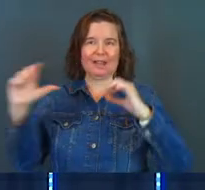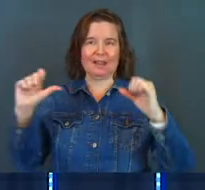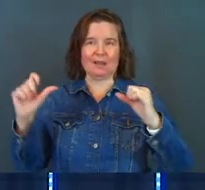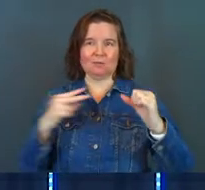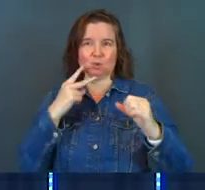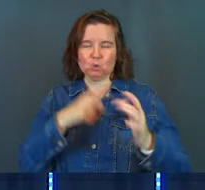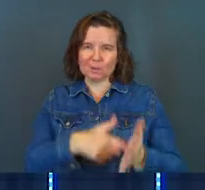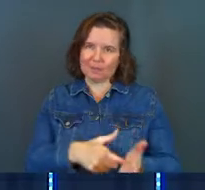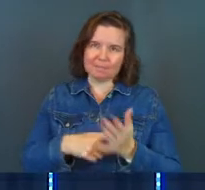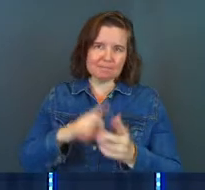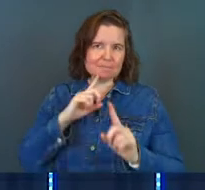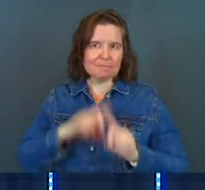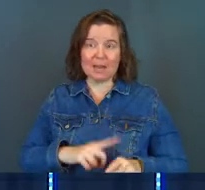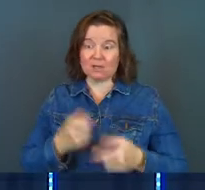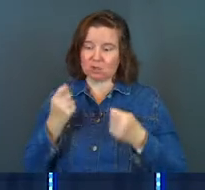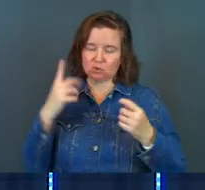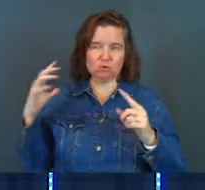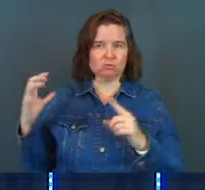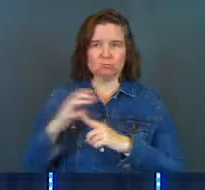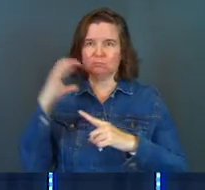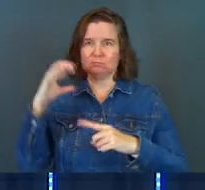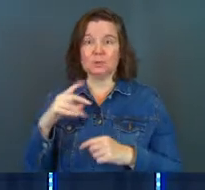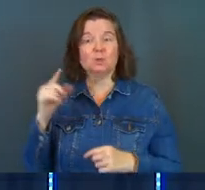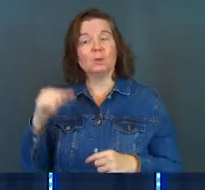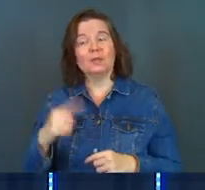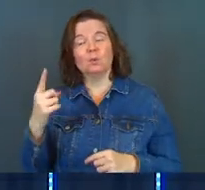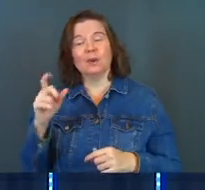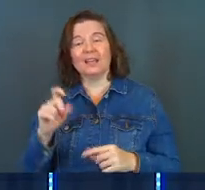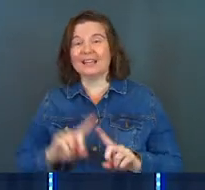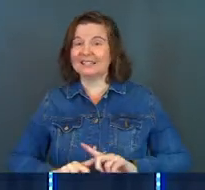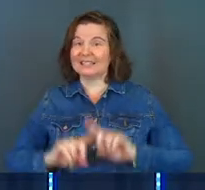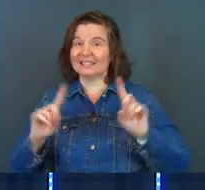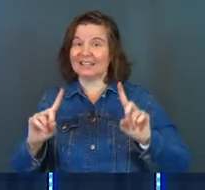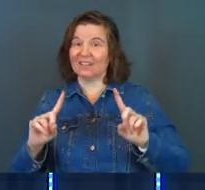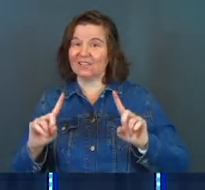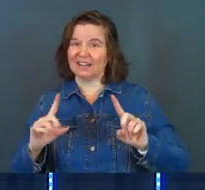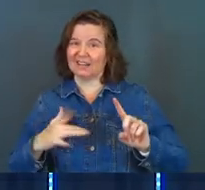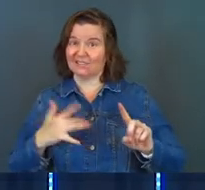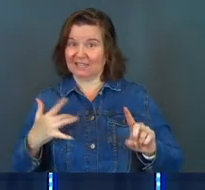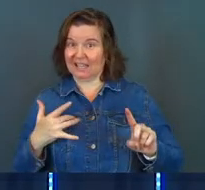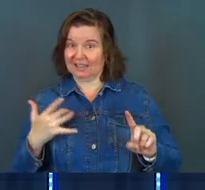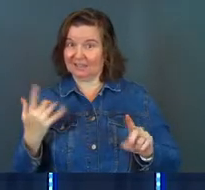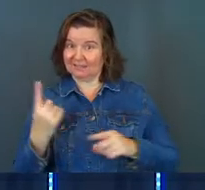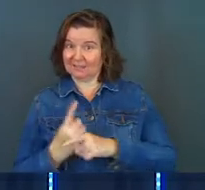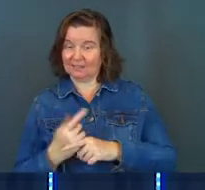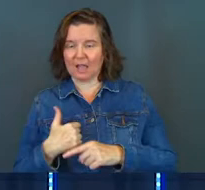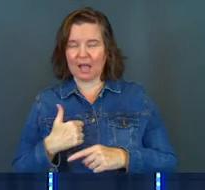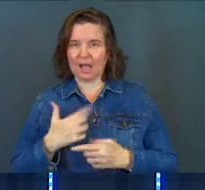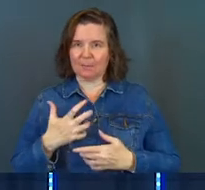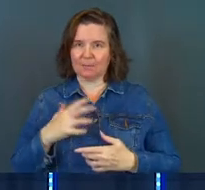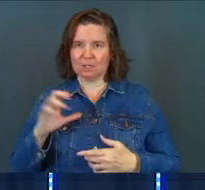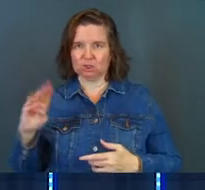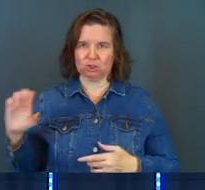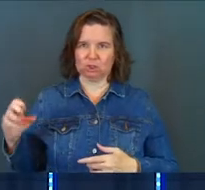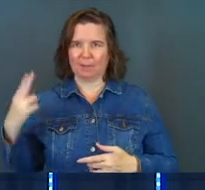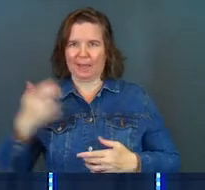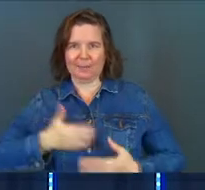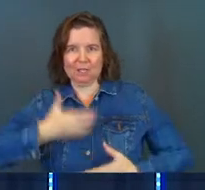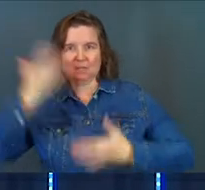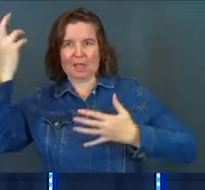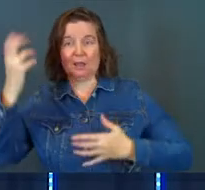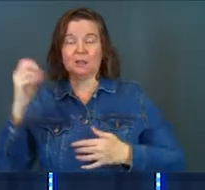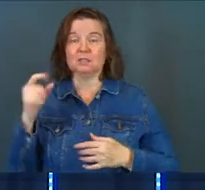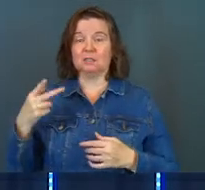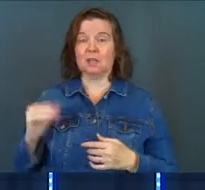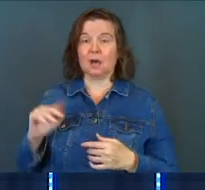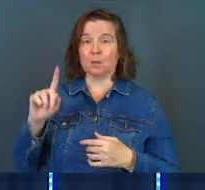tone, to command, and to triumph. So this one's got a different vibe to it, doesn't it? Like I'm going to Shabbat, I'm going to yell.